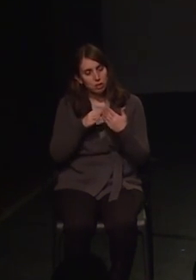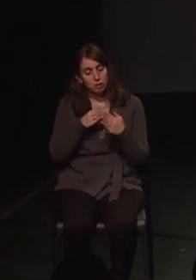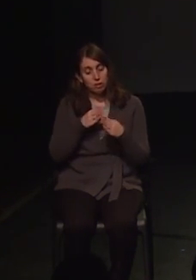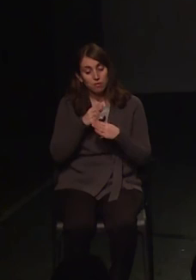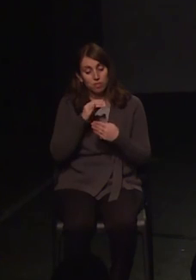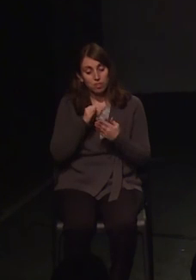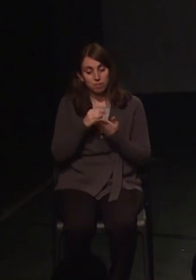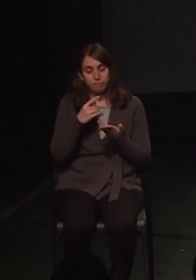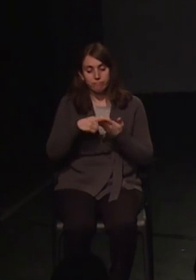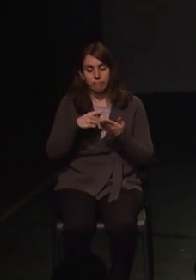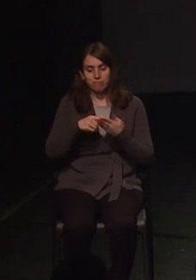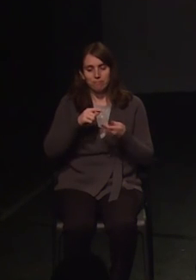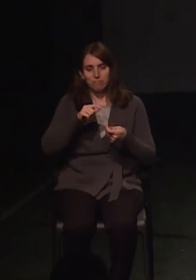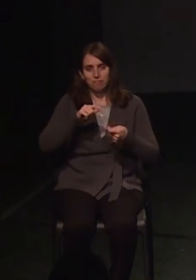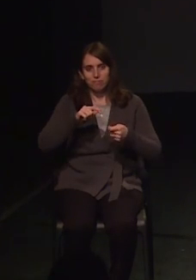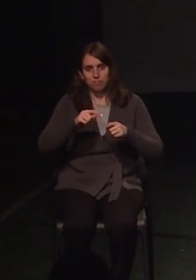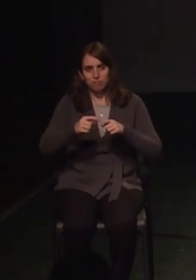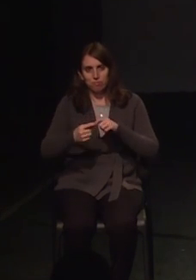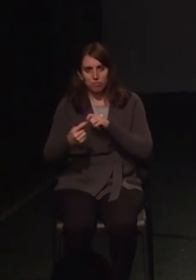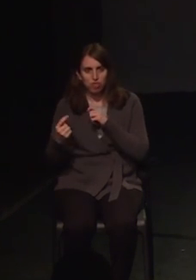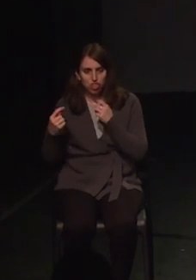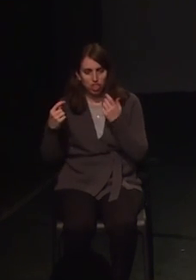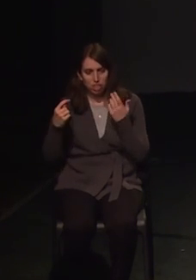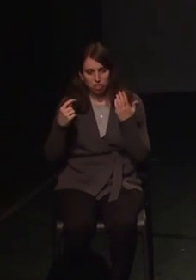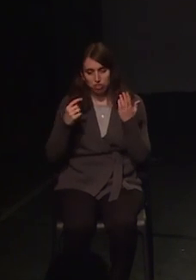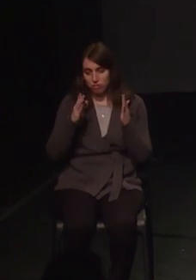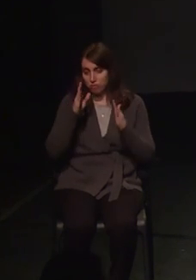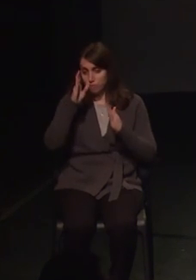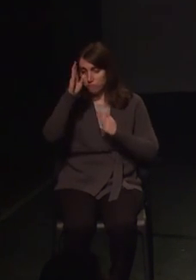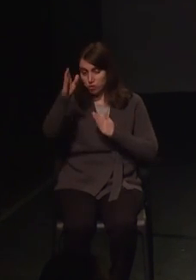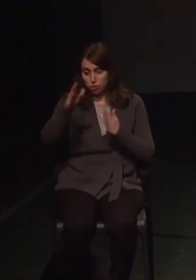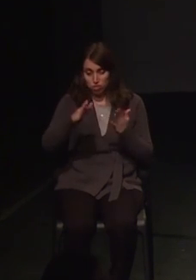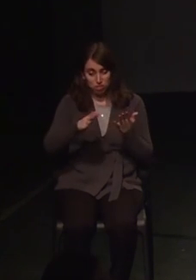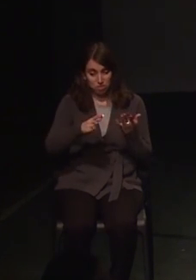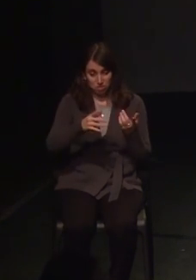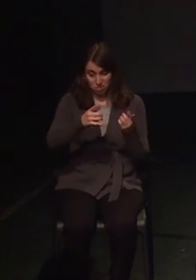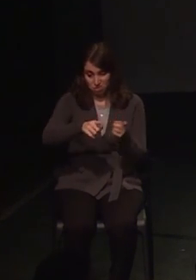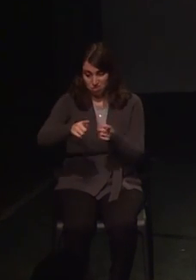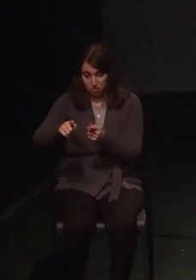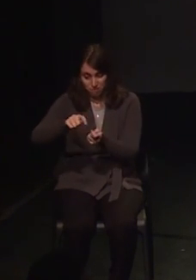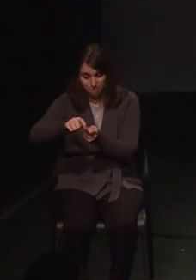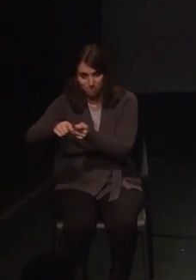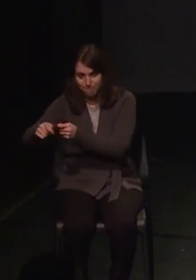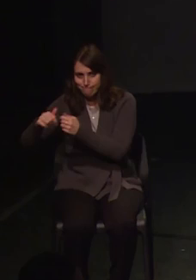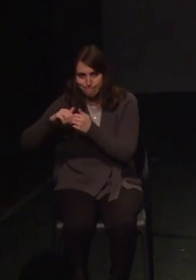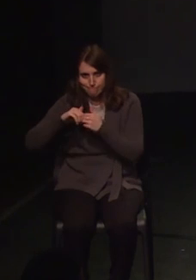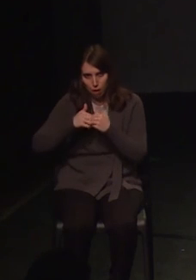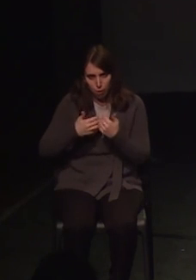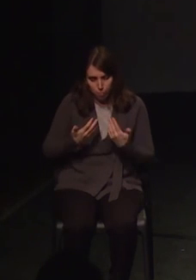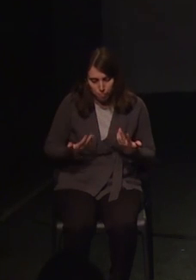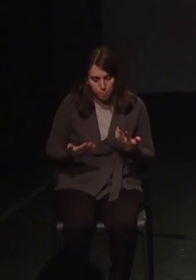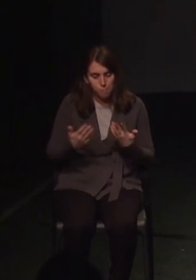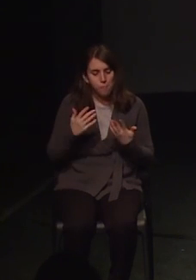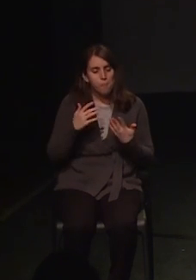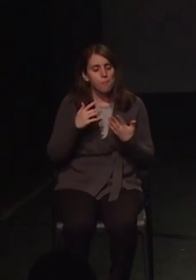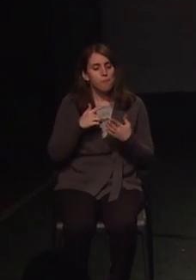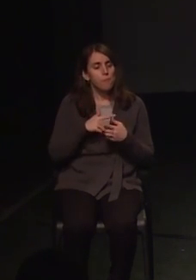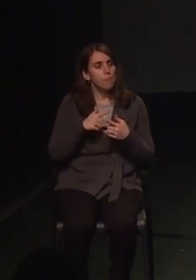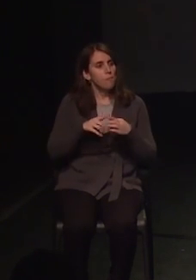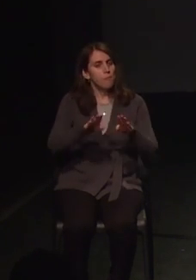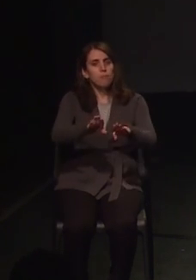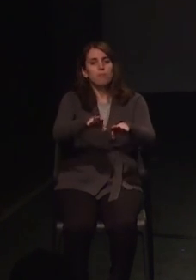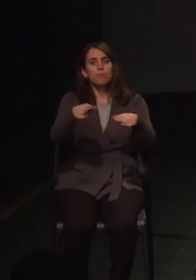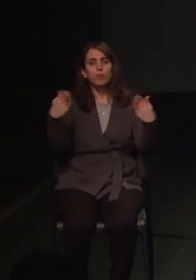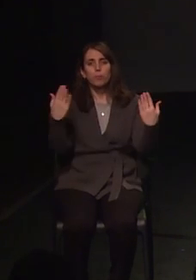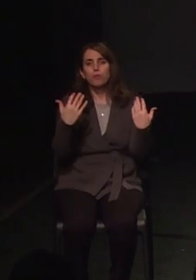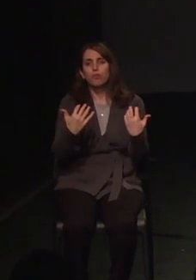changing landscape implications. Each person will have something to share on that. And then we're going to open it up for the audience to